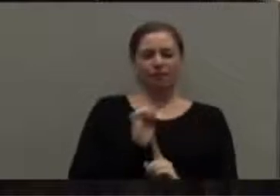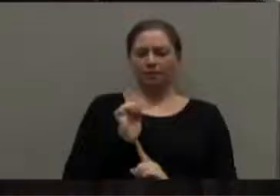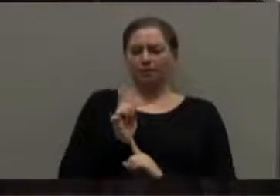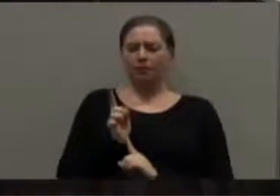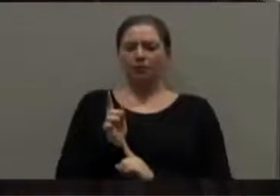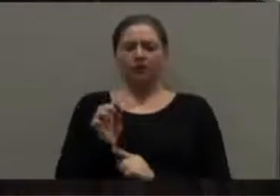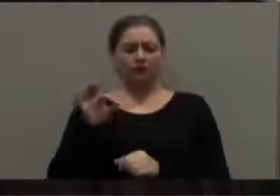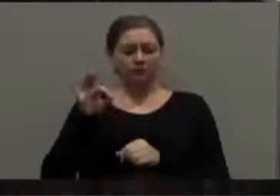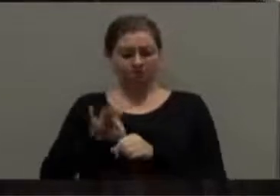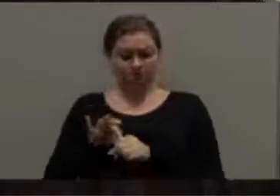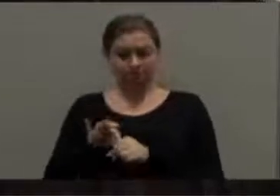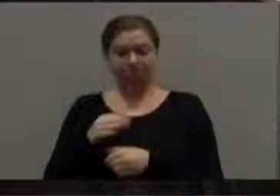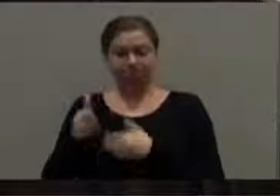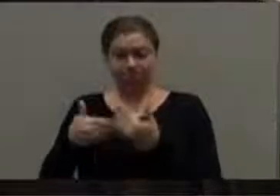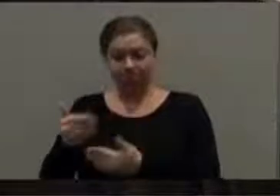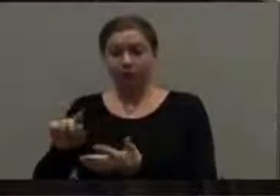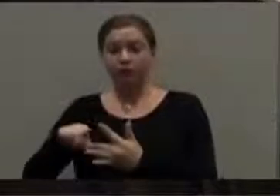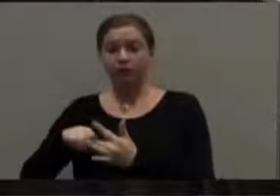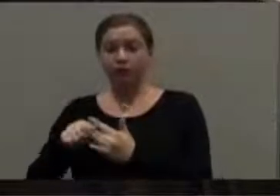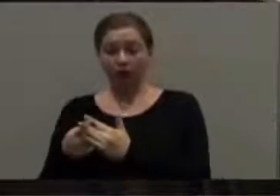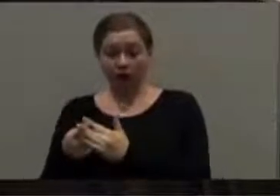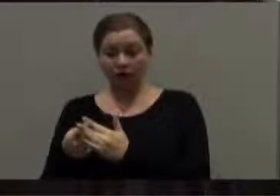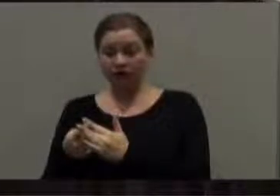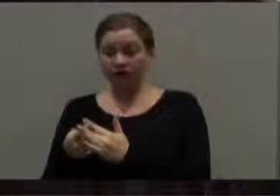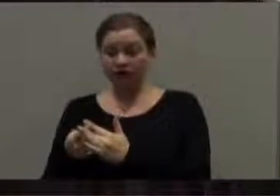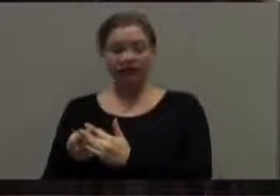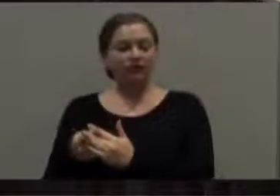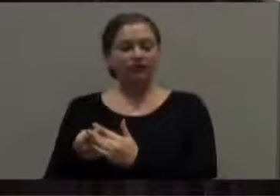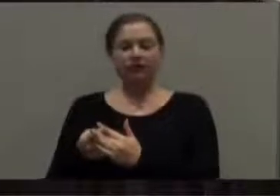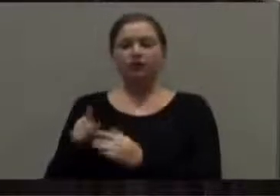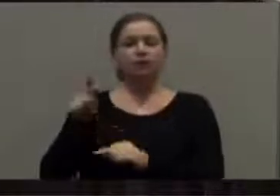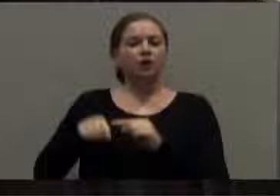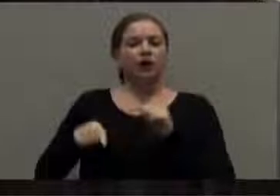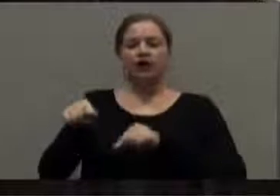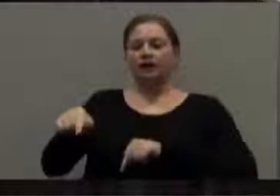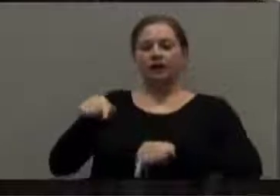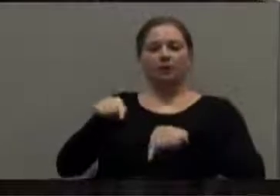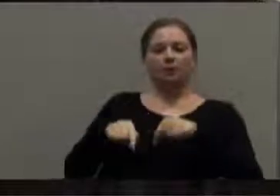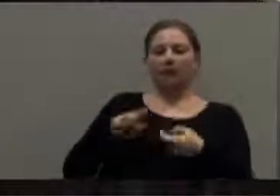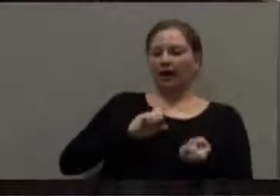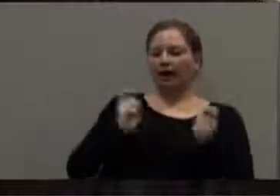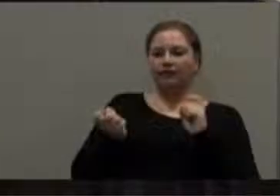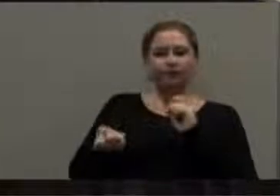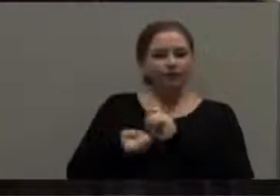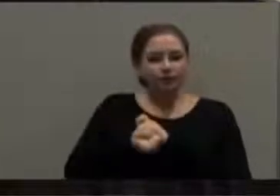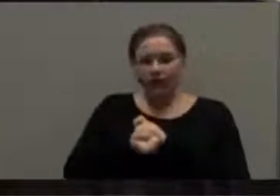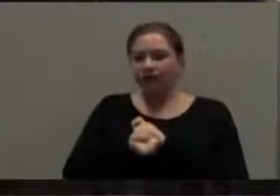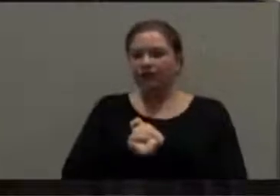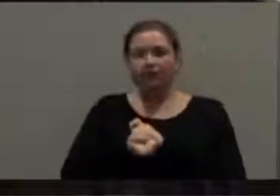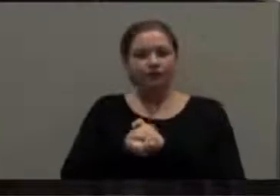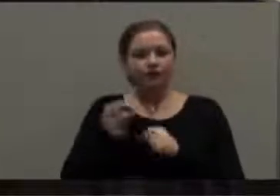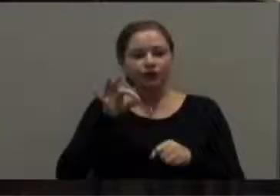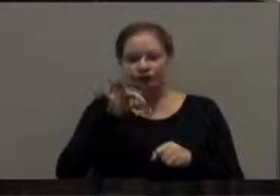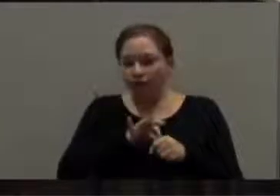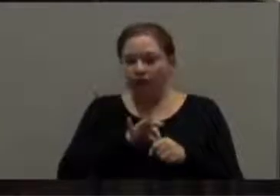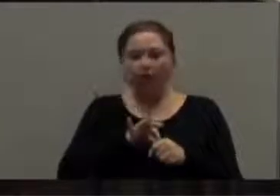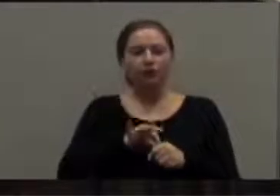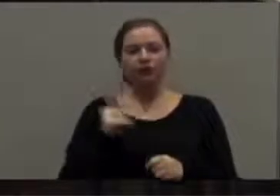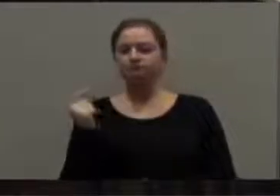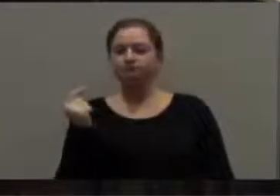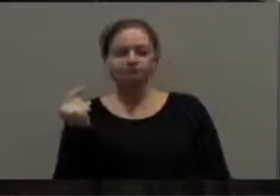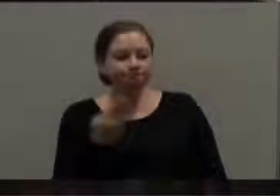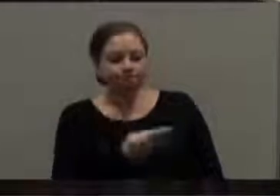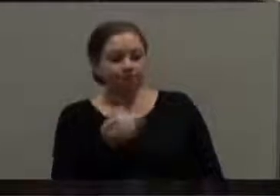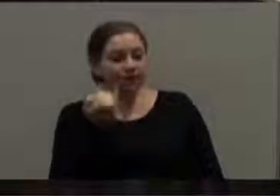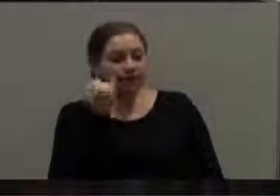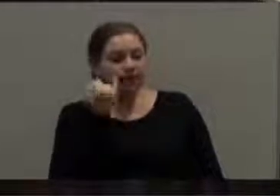voting, you can't change your vote. You just lost your turn. If you passed, if you